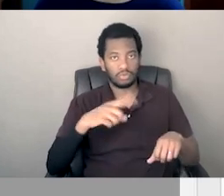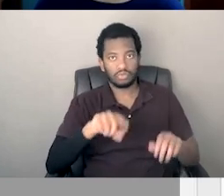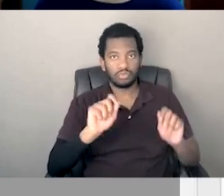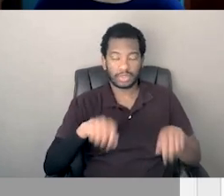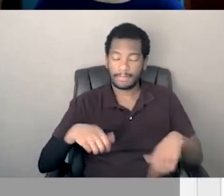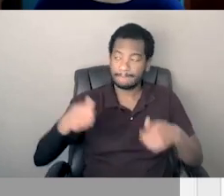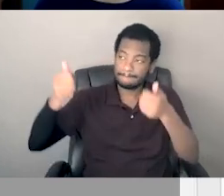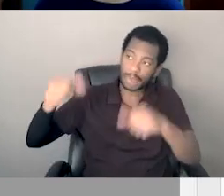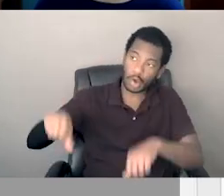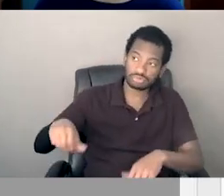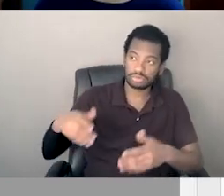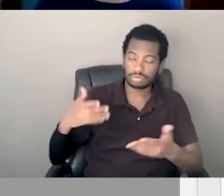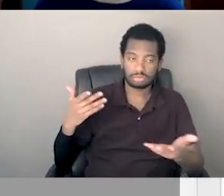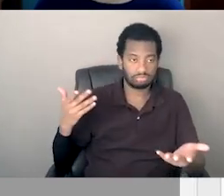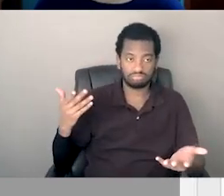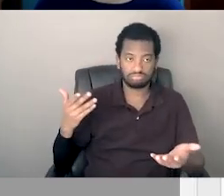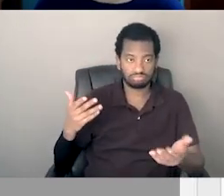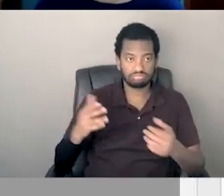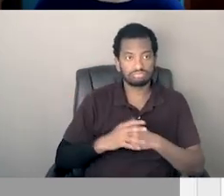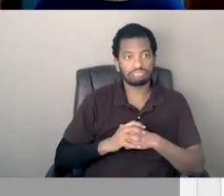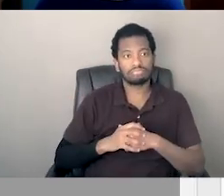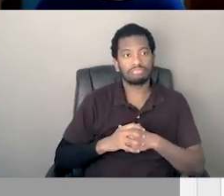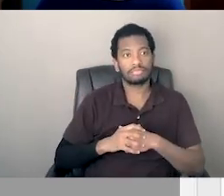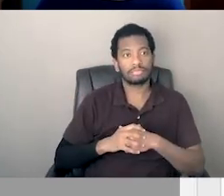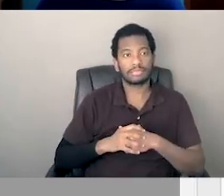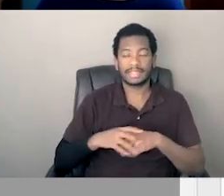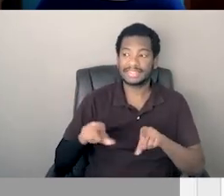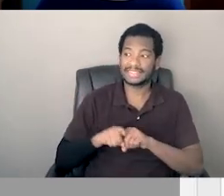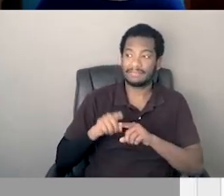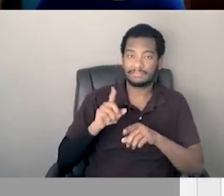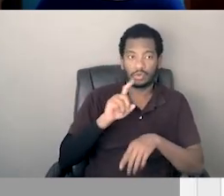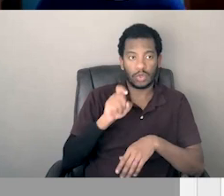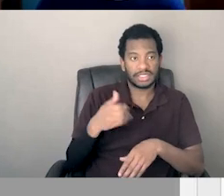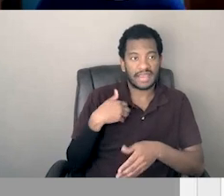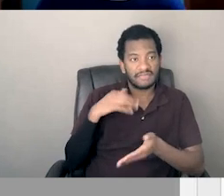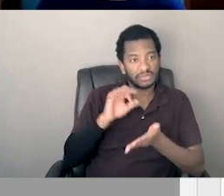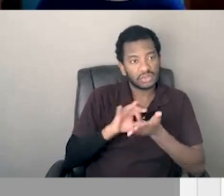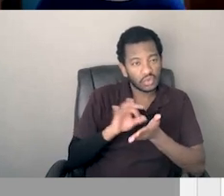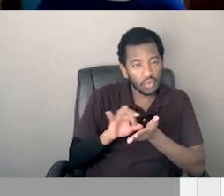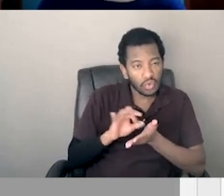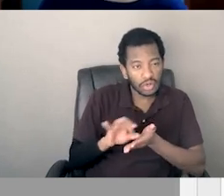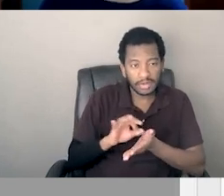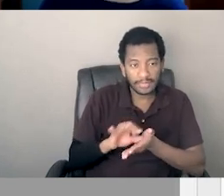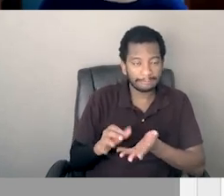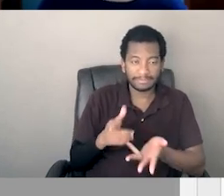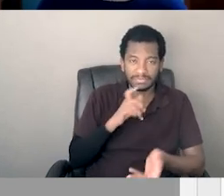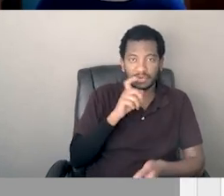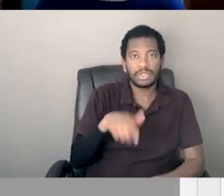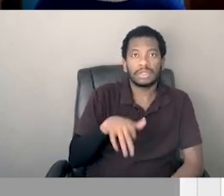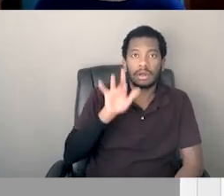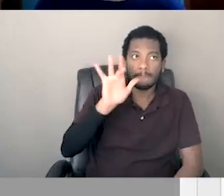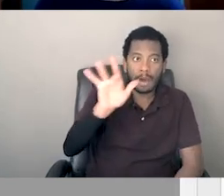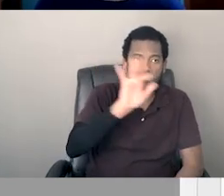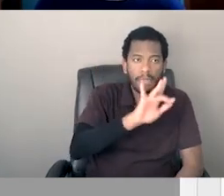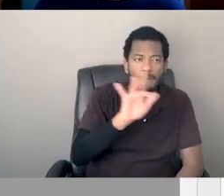that. And like the questions for the scoring guide sections, rather than having to click